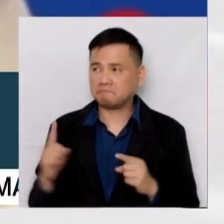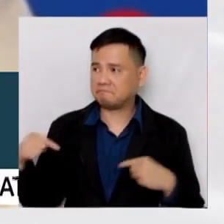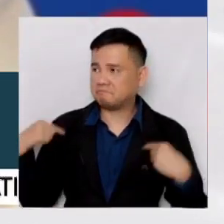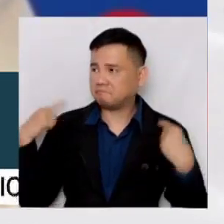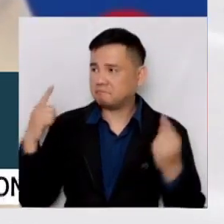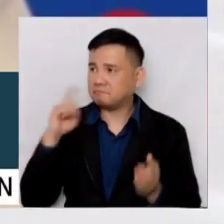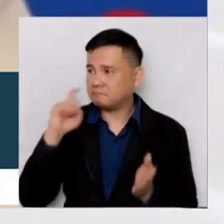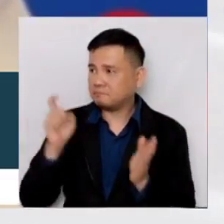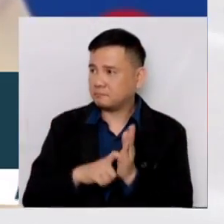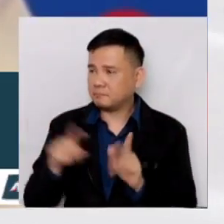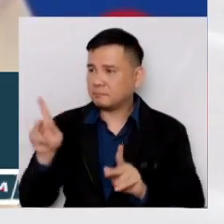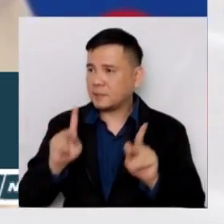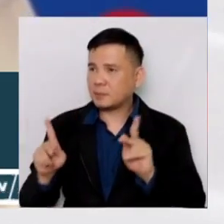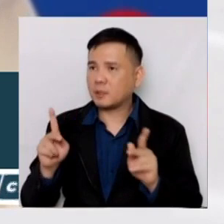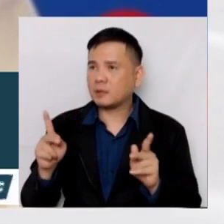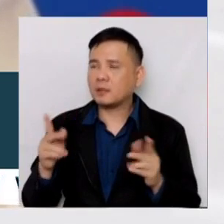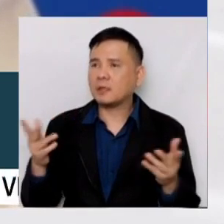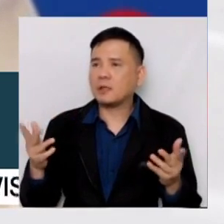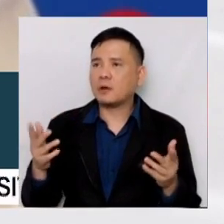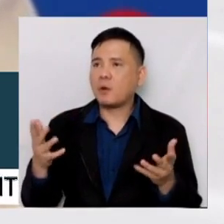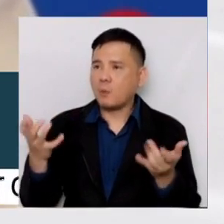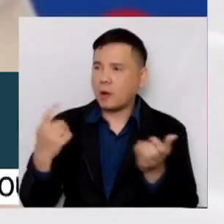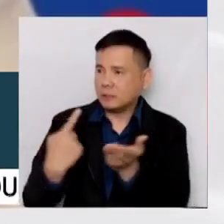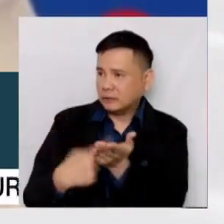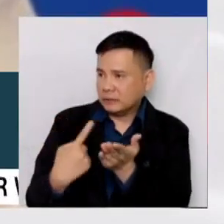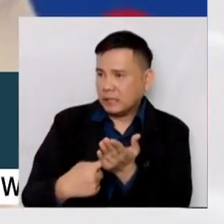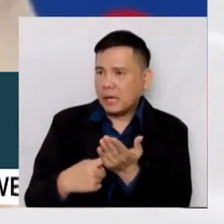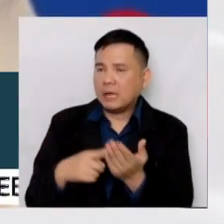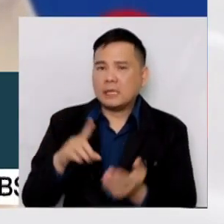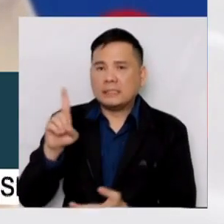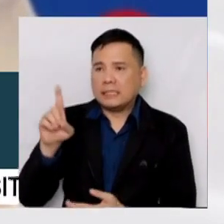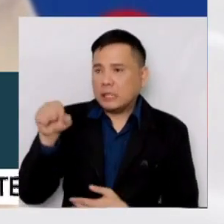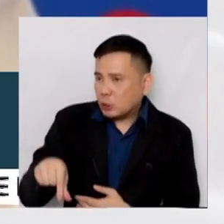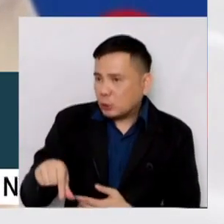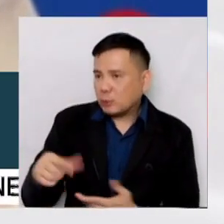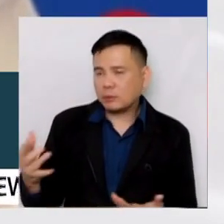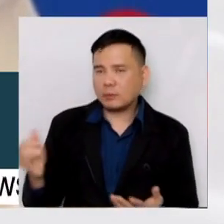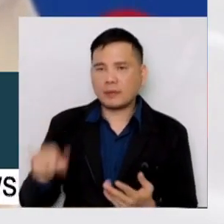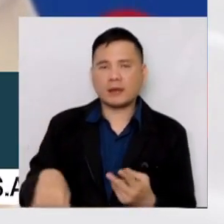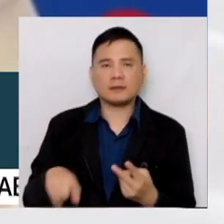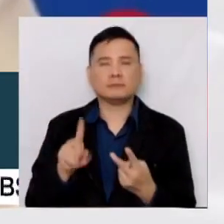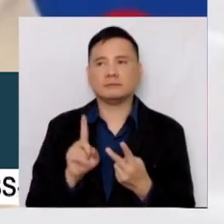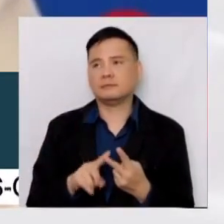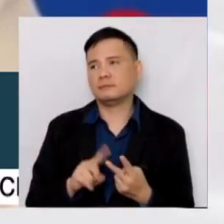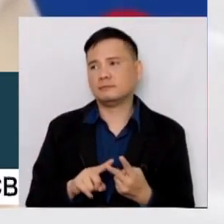like disqualification, stuff like that. So I would say that,